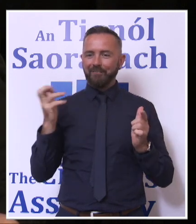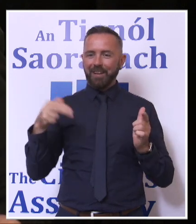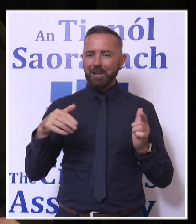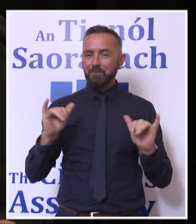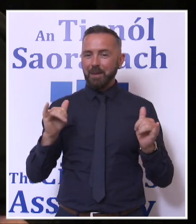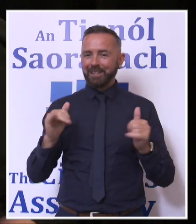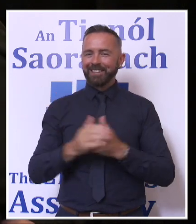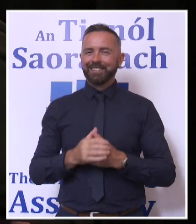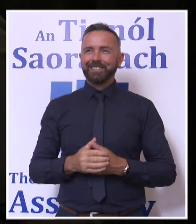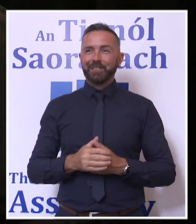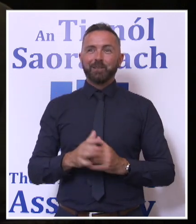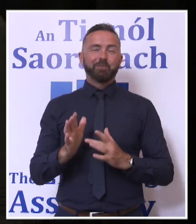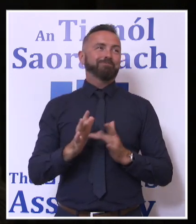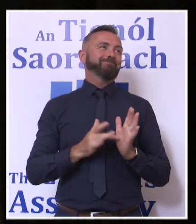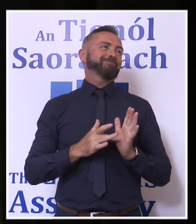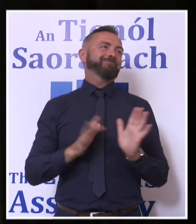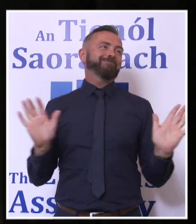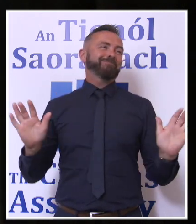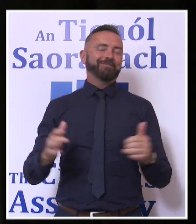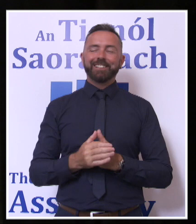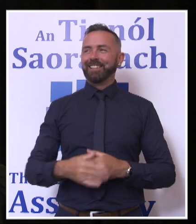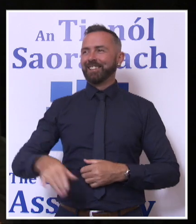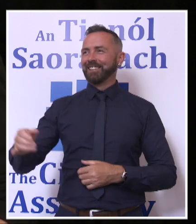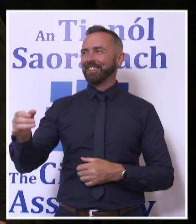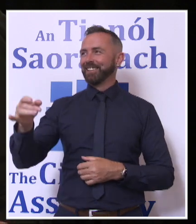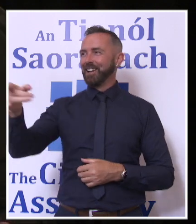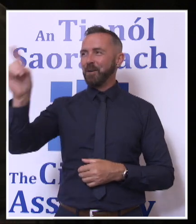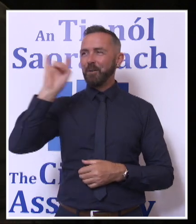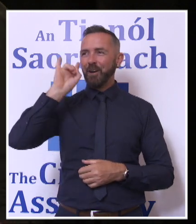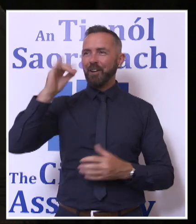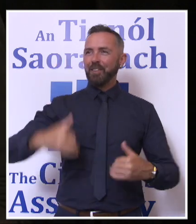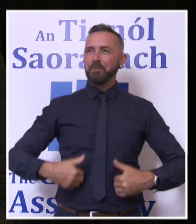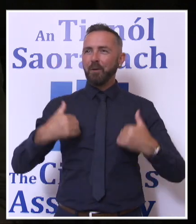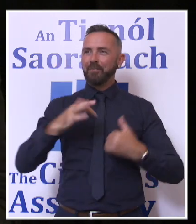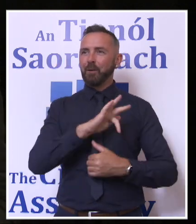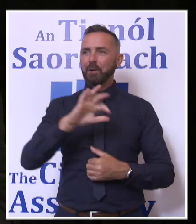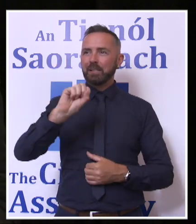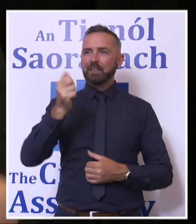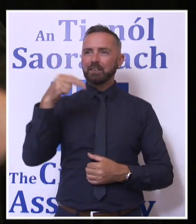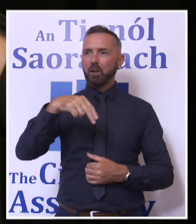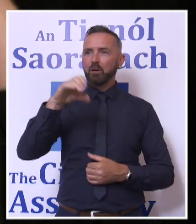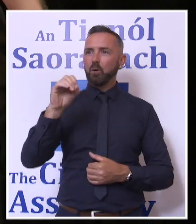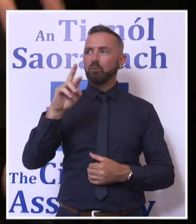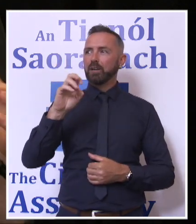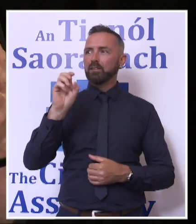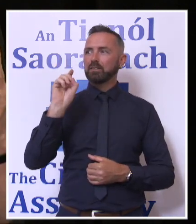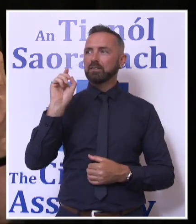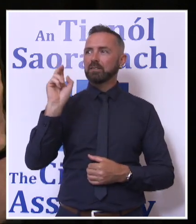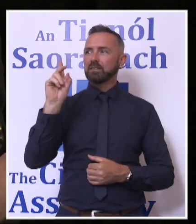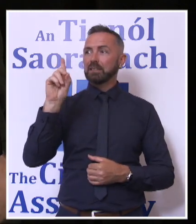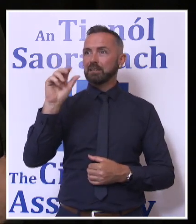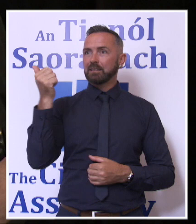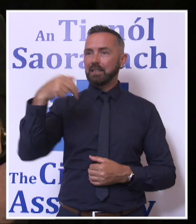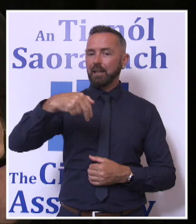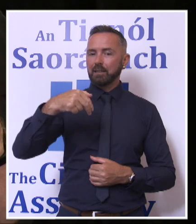we we heard this morning from Sean O'Riordan, and it was incredible. He gave this